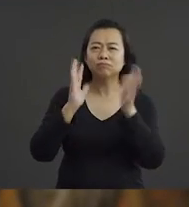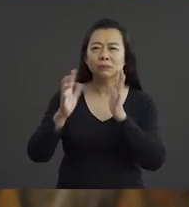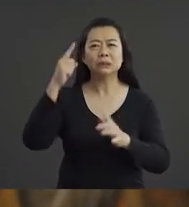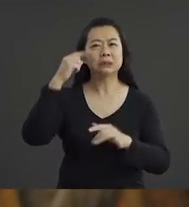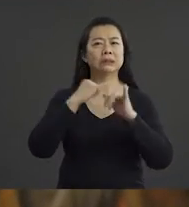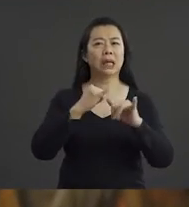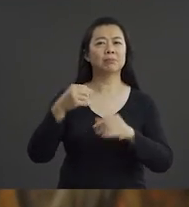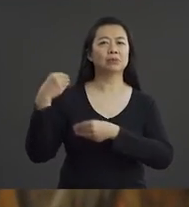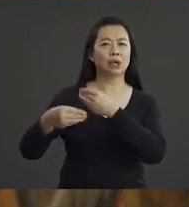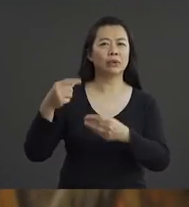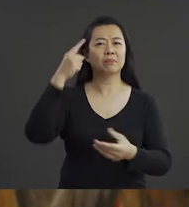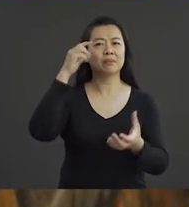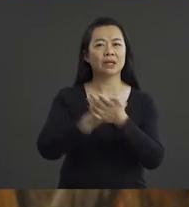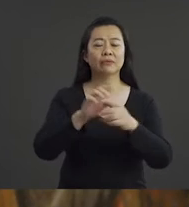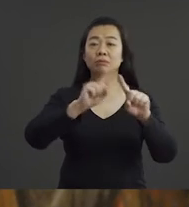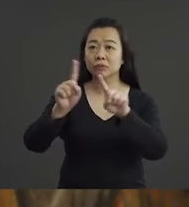in.